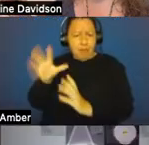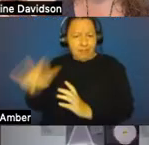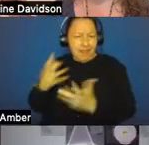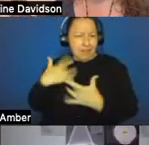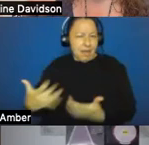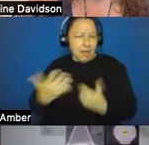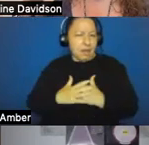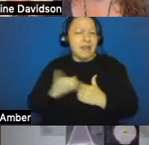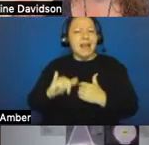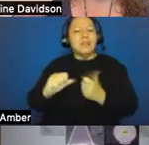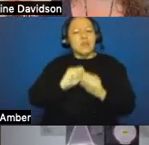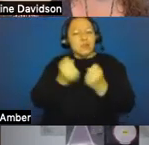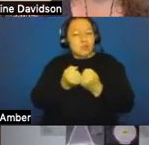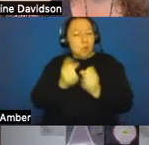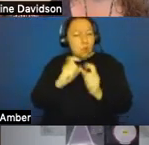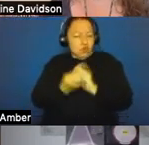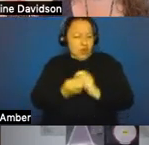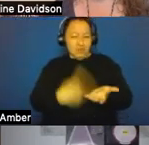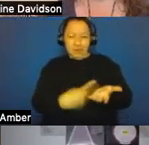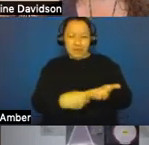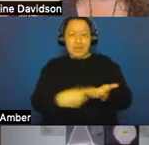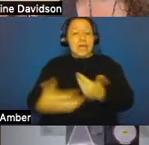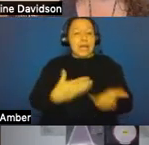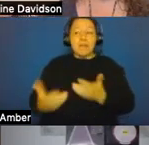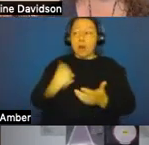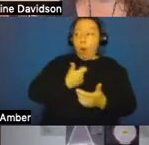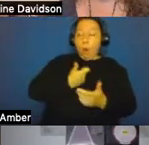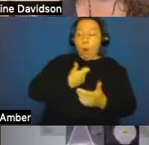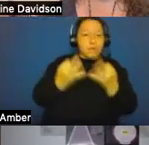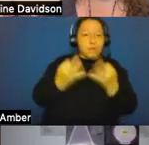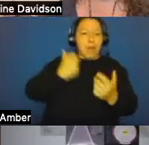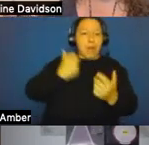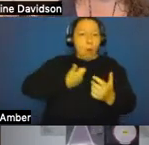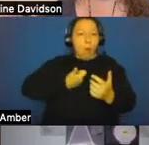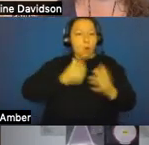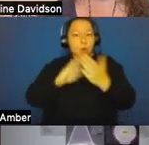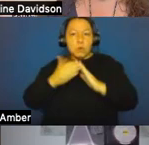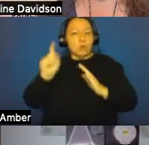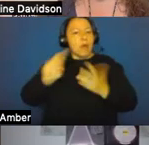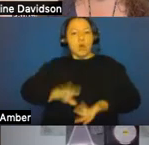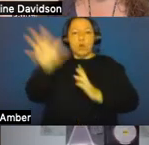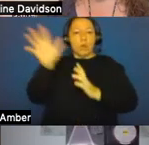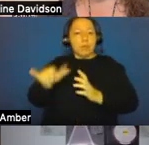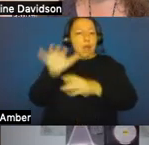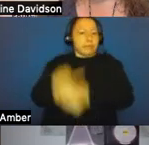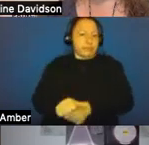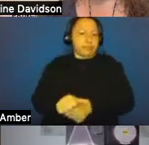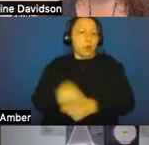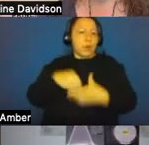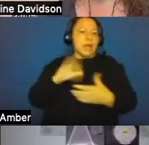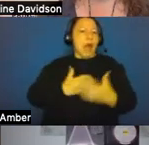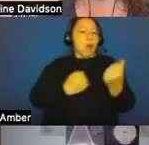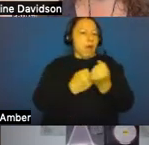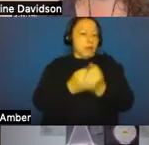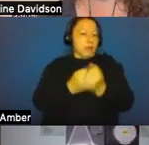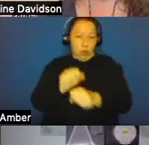talking about, that even in our own families and communities, we have to interrupt things in our advocacy. Okay.